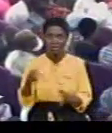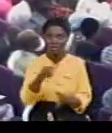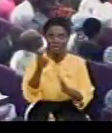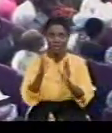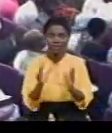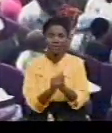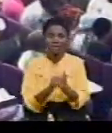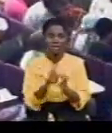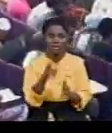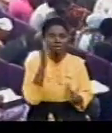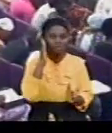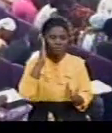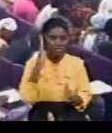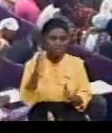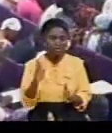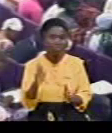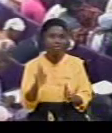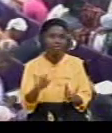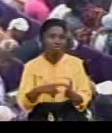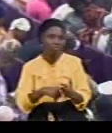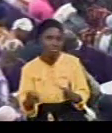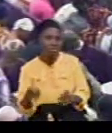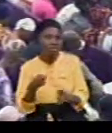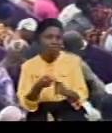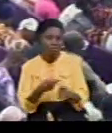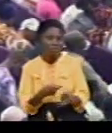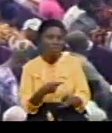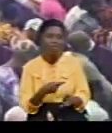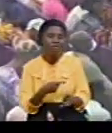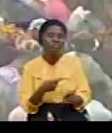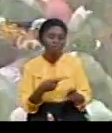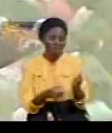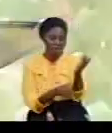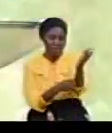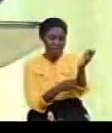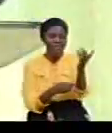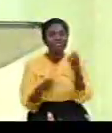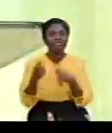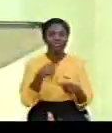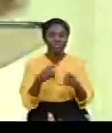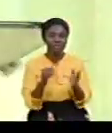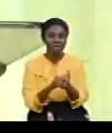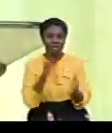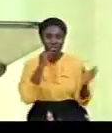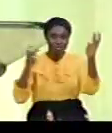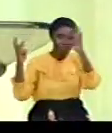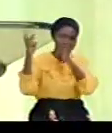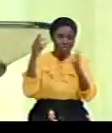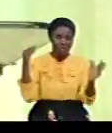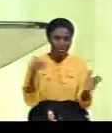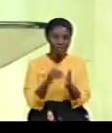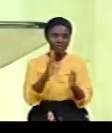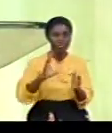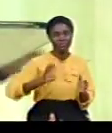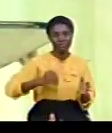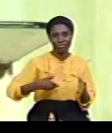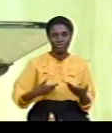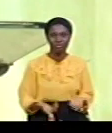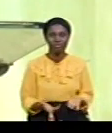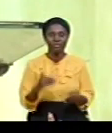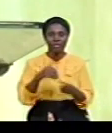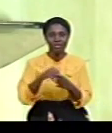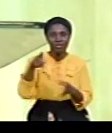war against your soul. You want to ensure that your heart is kept free from lust. In Proverbs chapter 4,